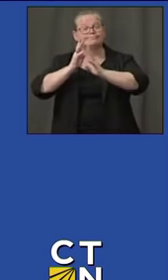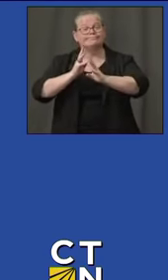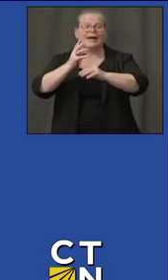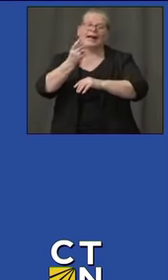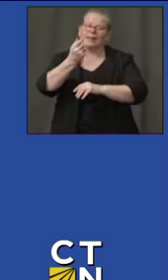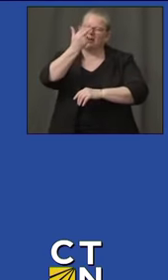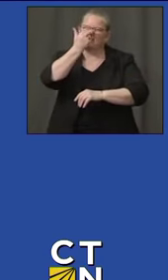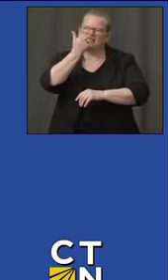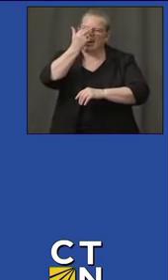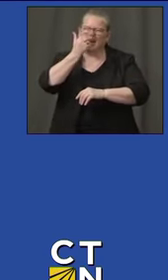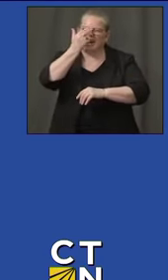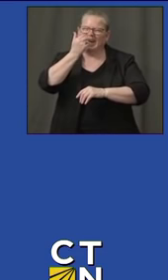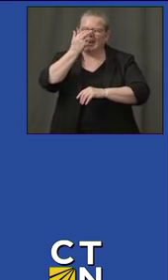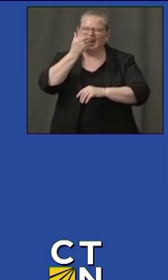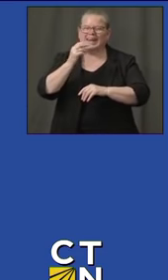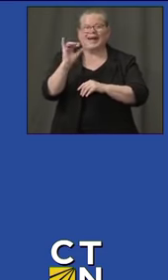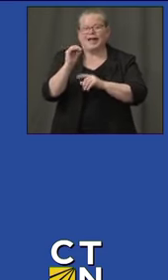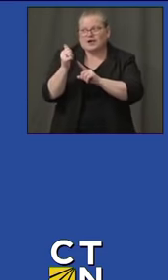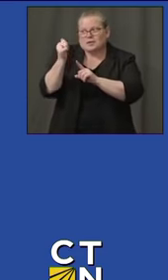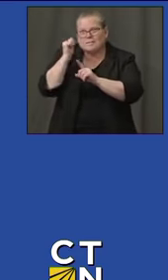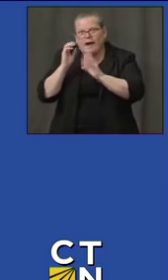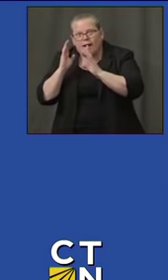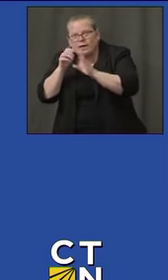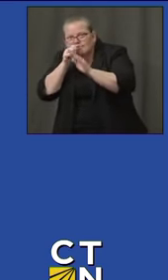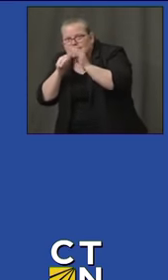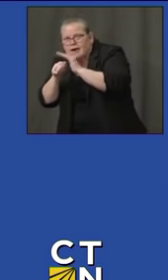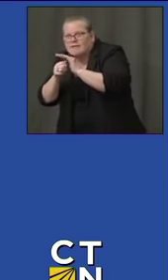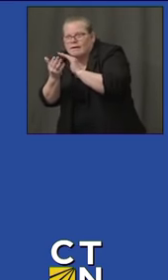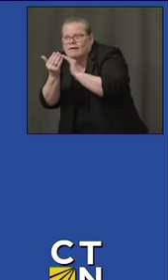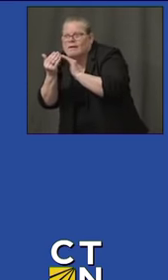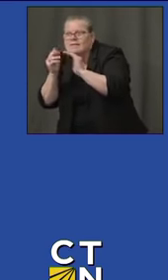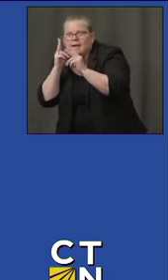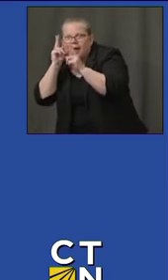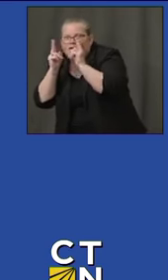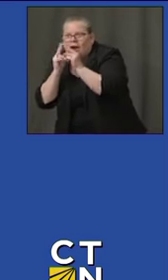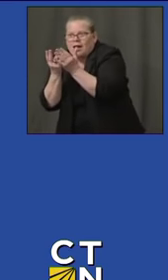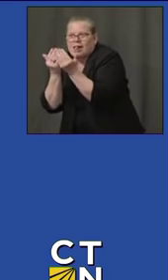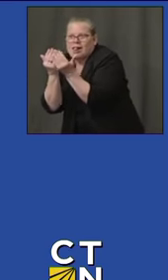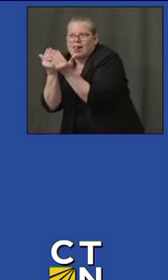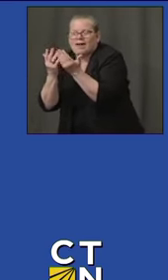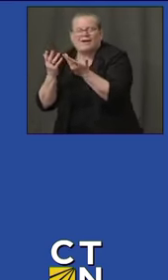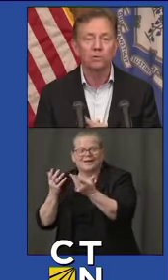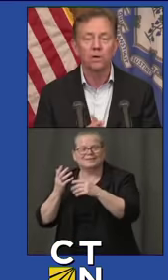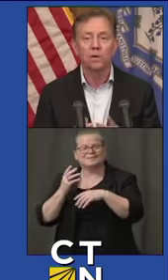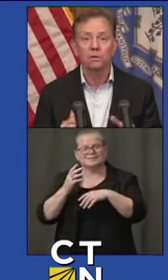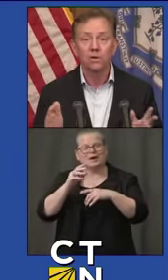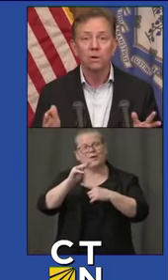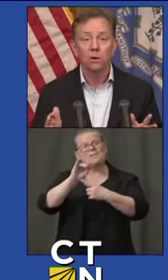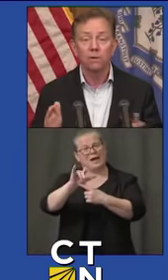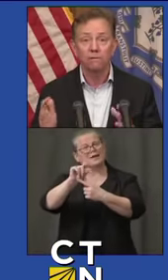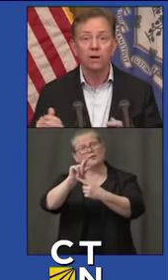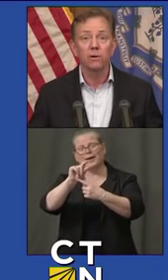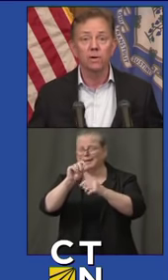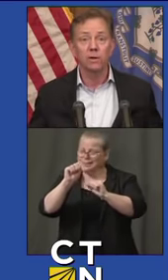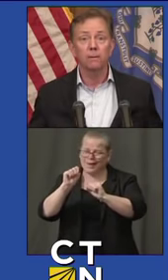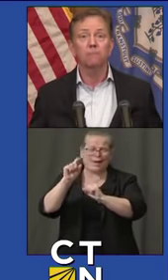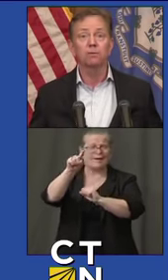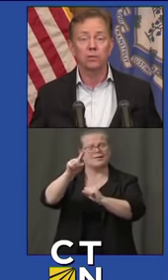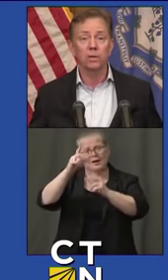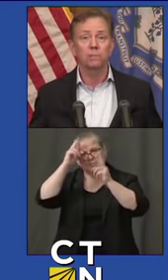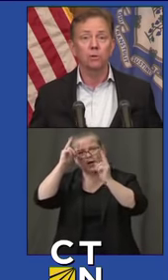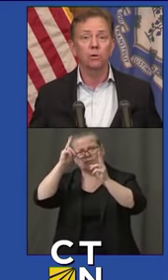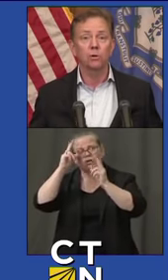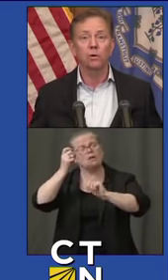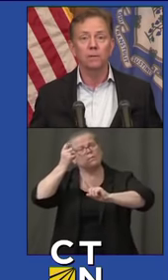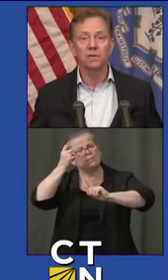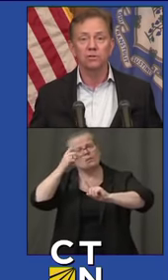sort of a back alley type of operation. We'll be able to take that back into the barber shop come May 20th. On a very